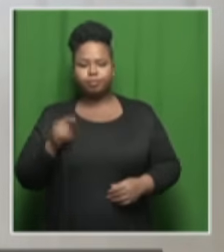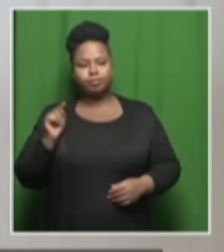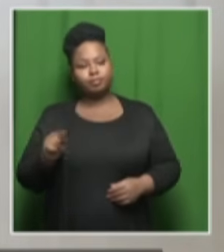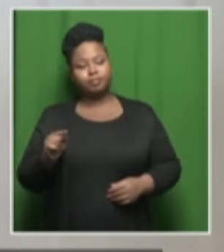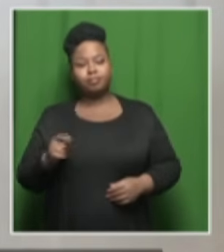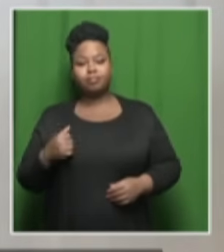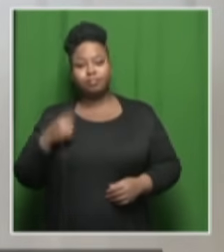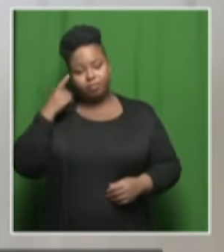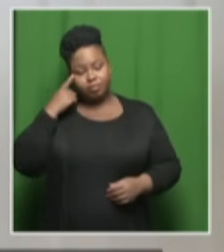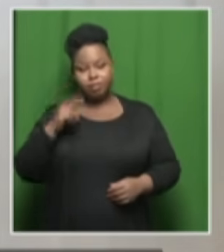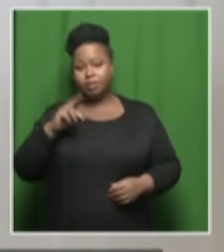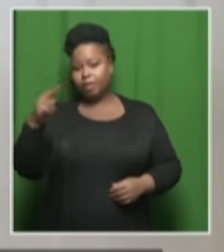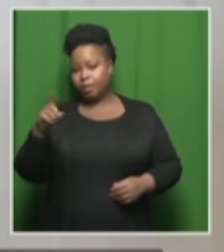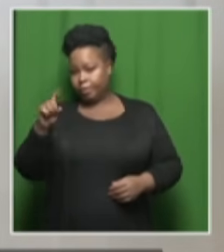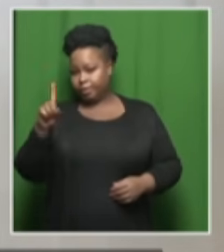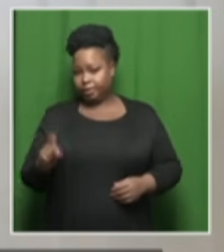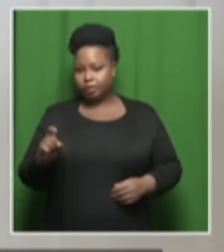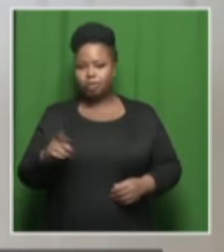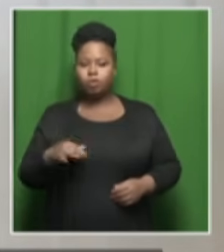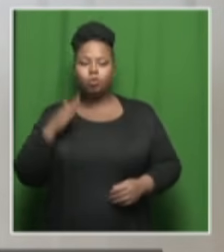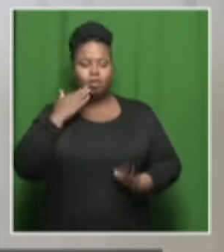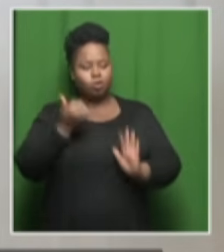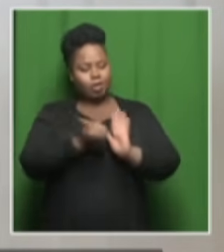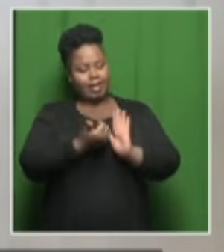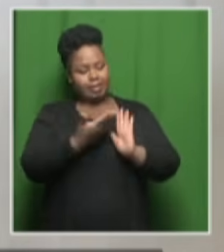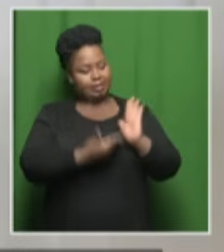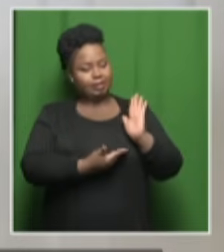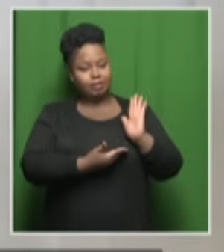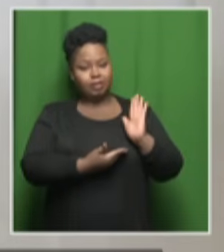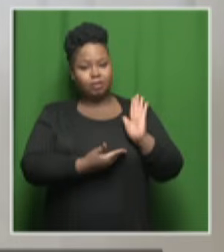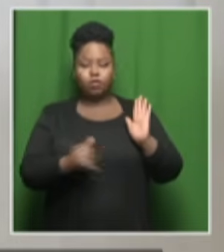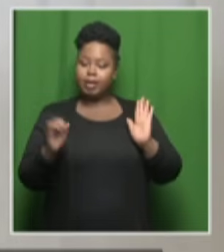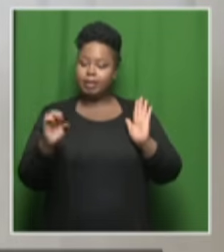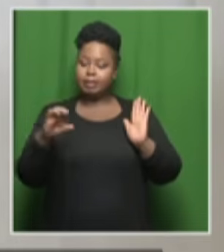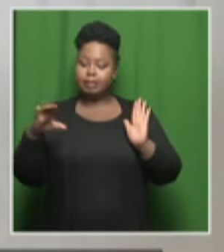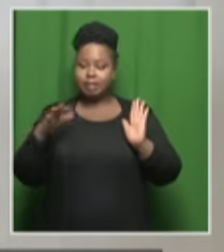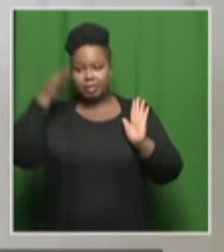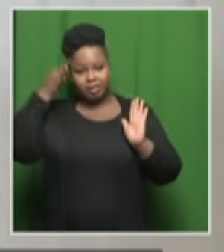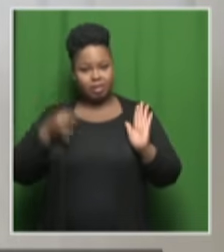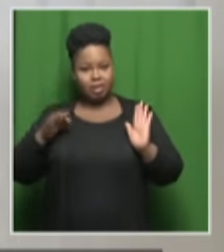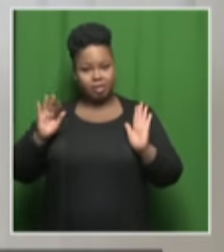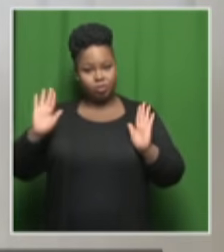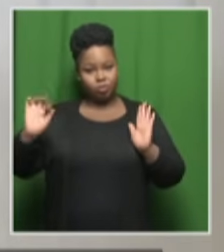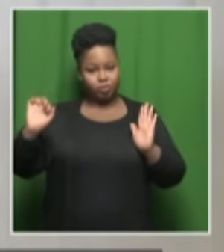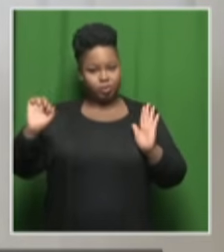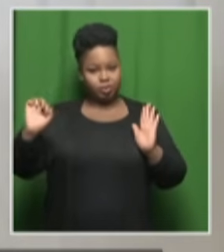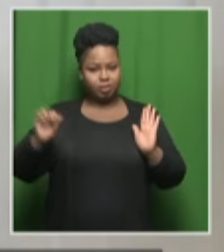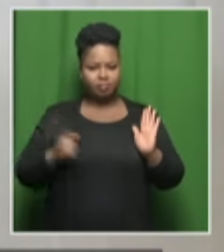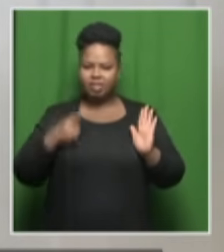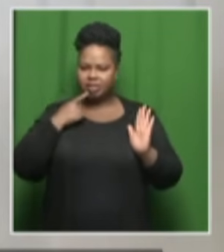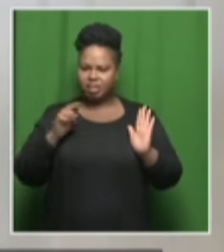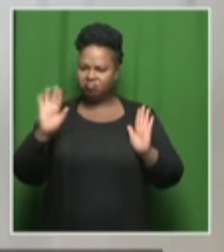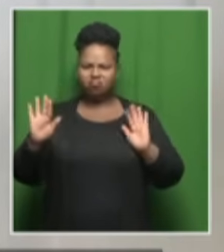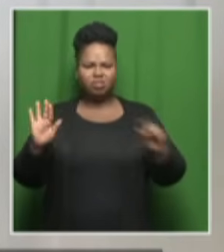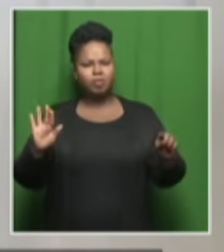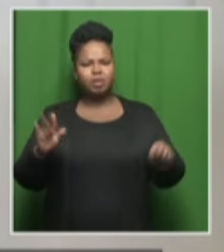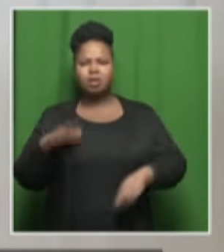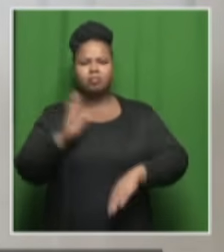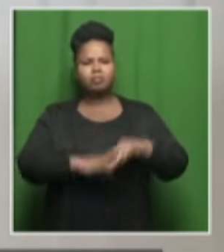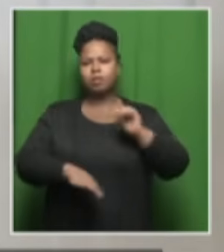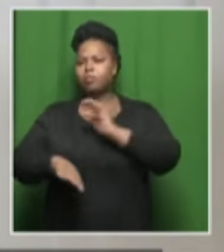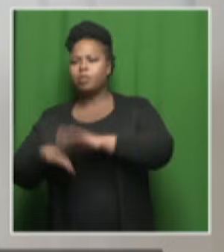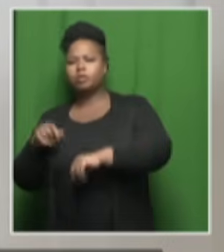think another question that came up within the Electoral Act, with the Electoral Court judgment, was the difference between the two powers. Who has more